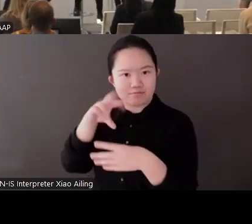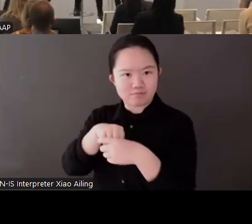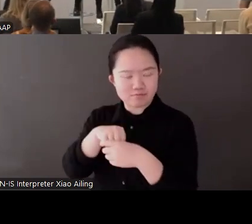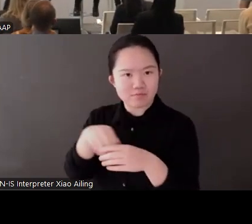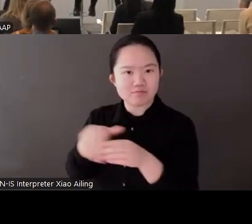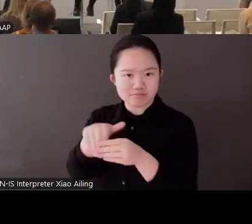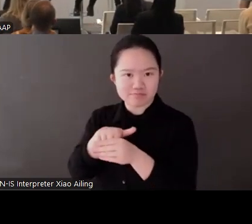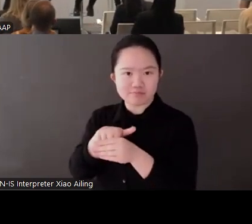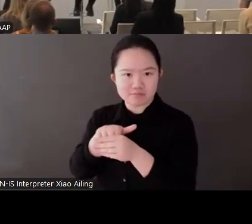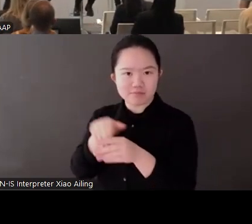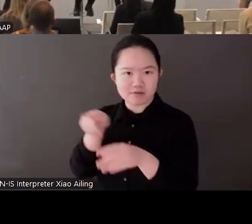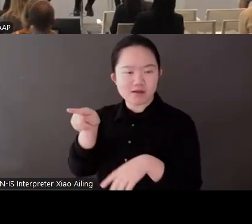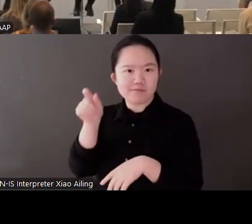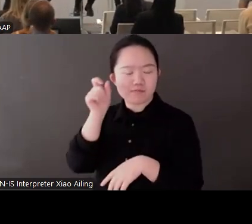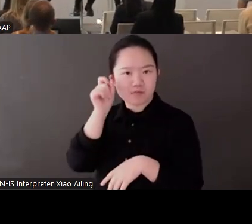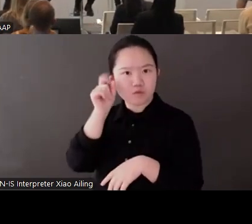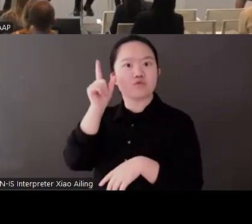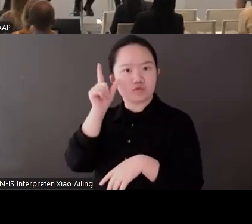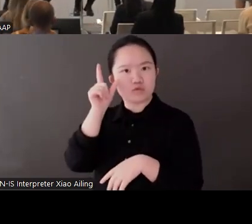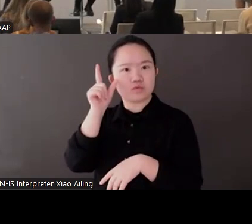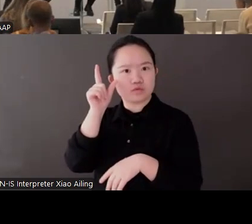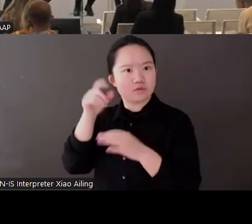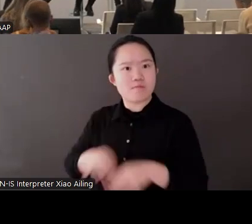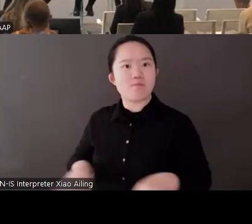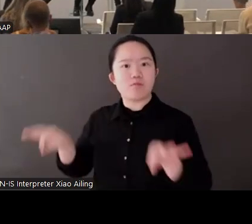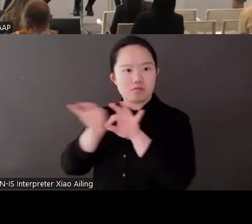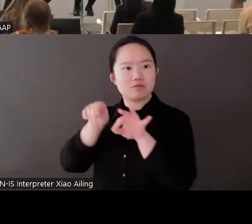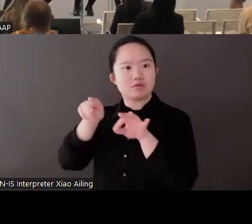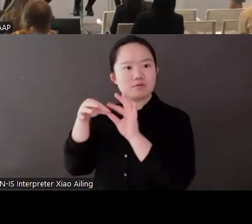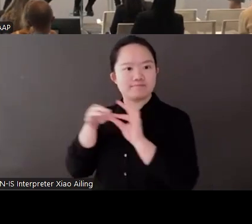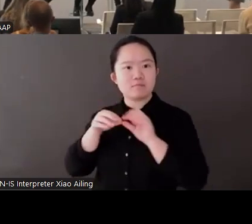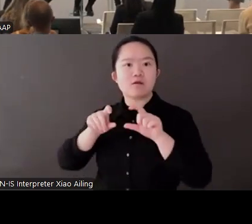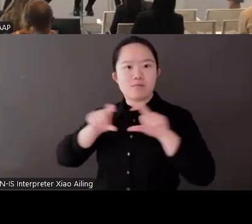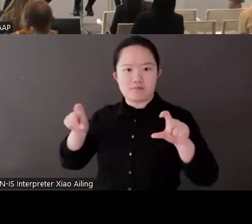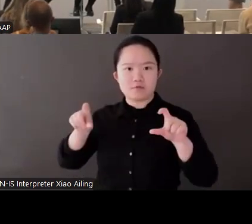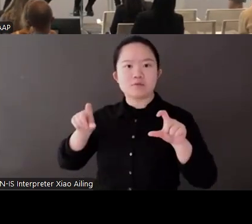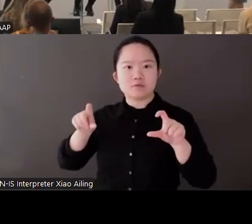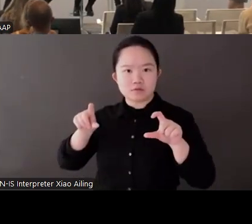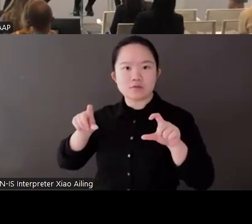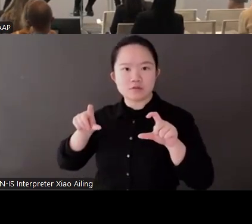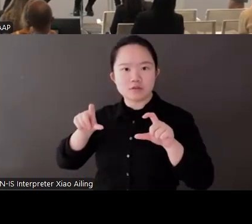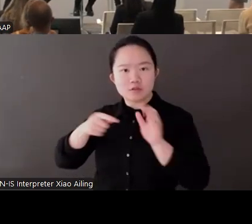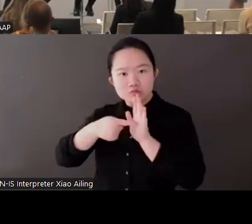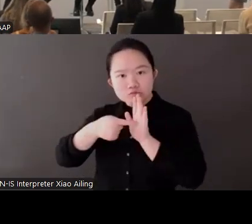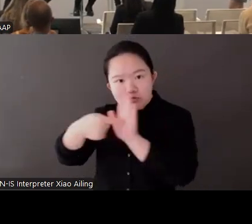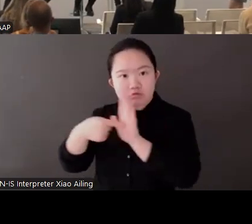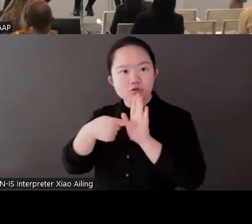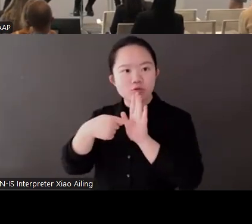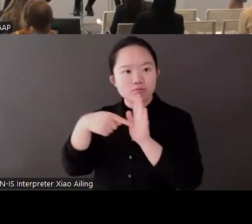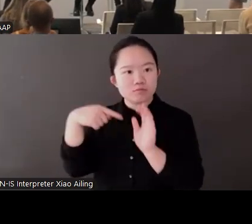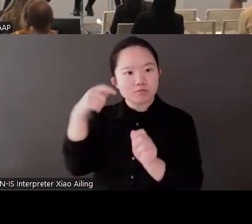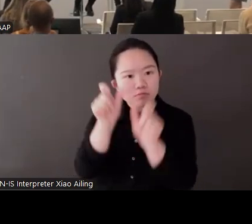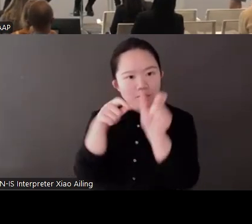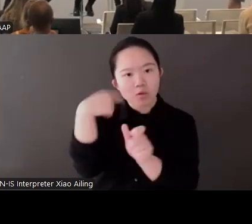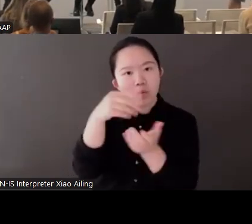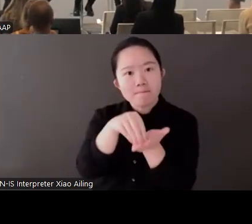worth. So it needed someone who can then convince the upper management.